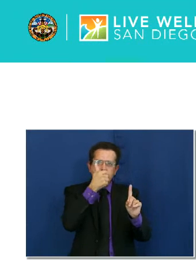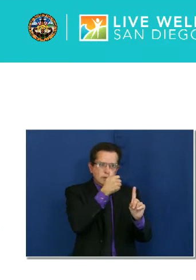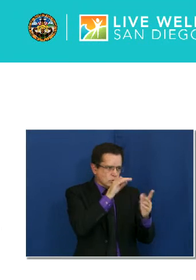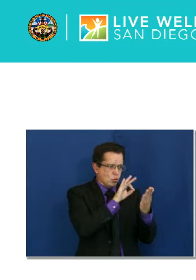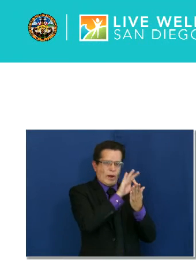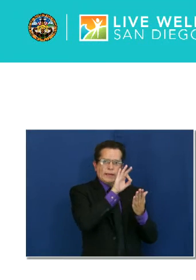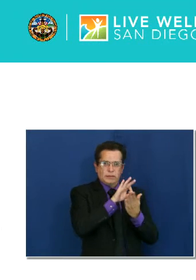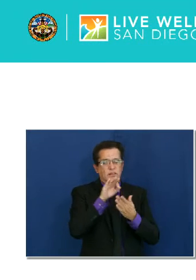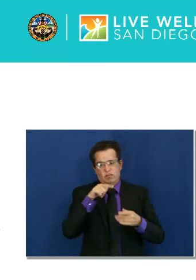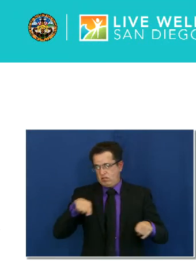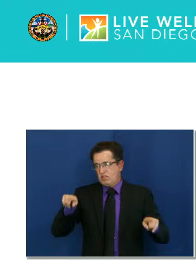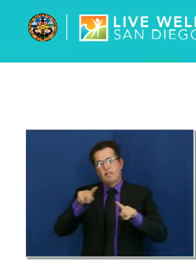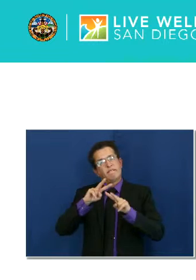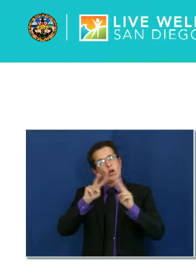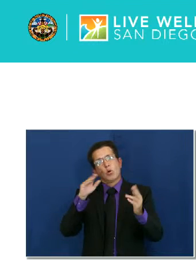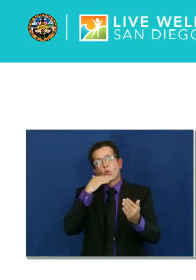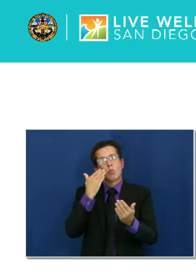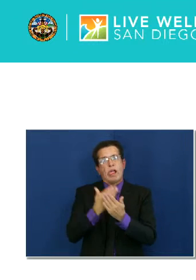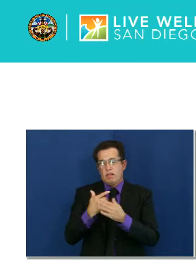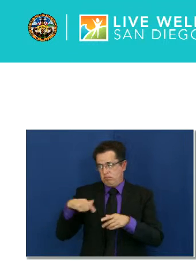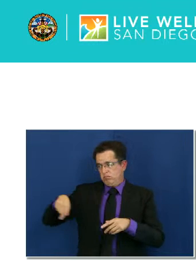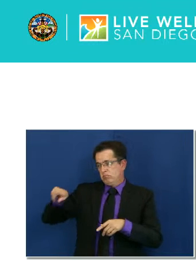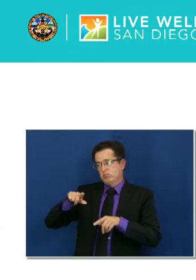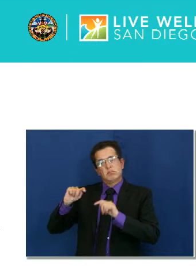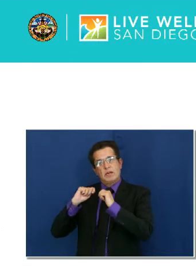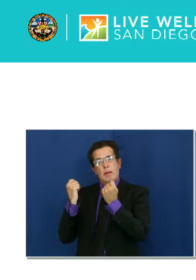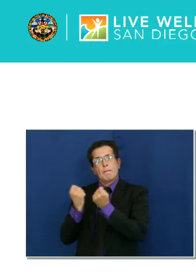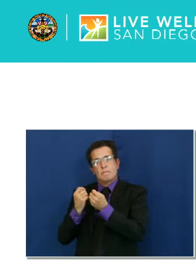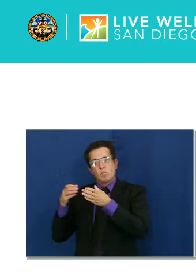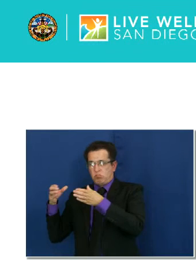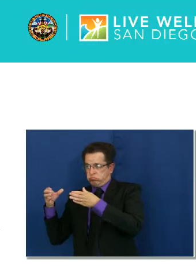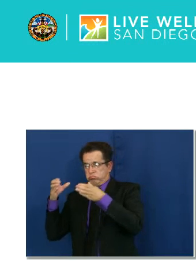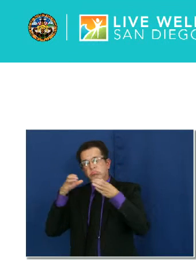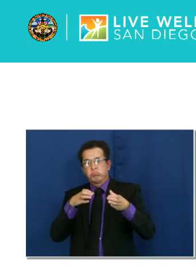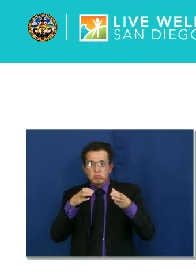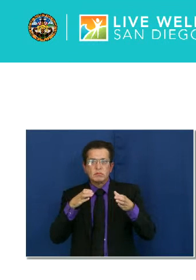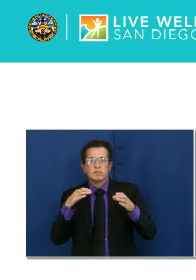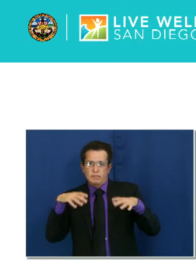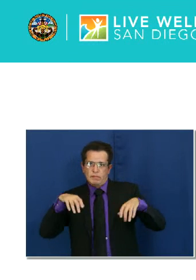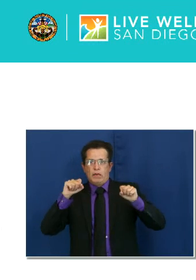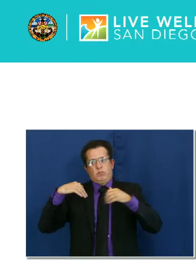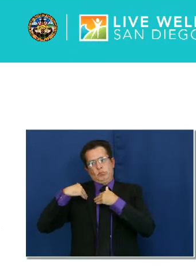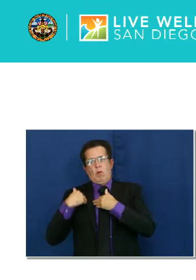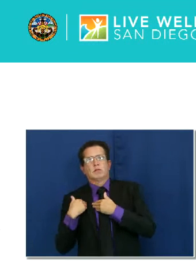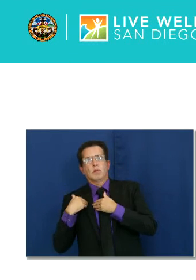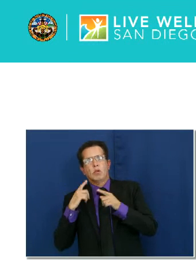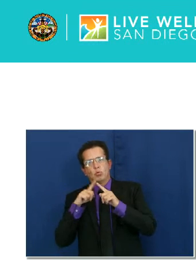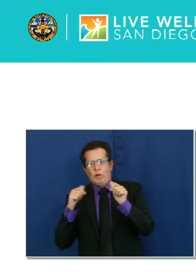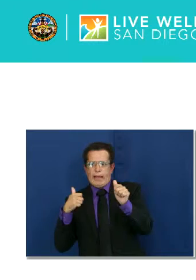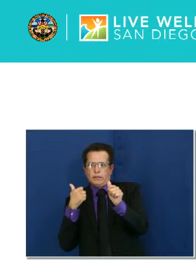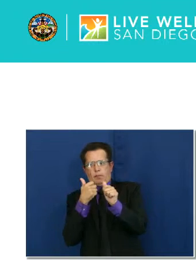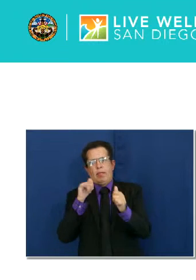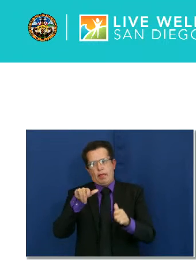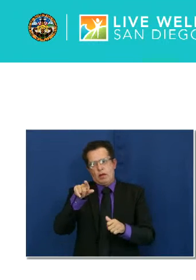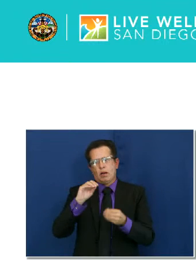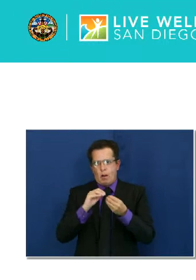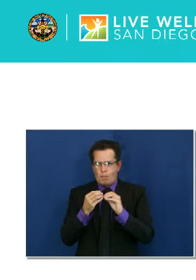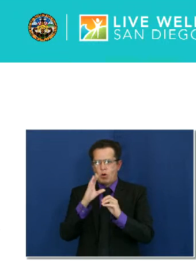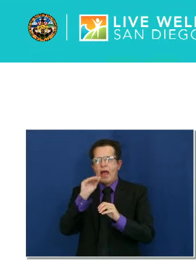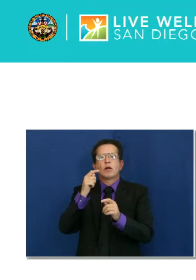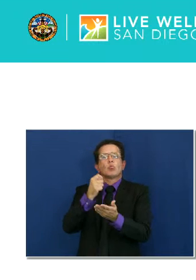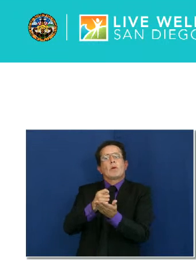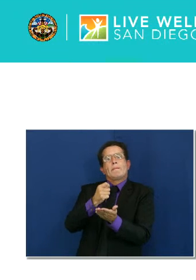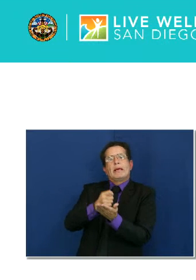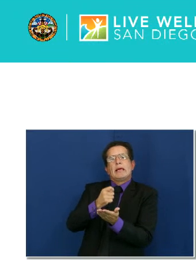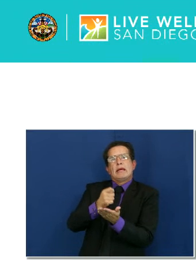again performing well. Case investigations has slowed a little bit, and we are taking action to catch that up. And then you can see the treatment numbers there on the